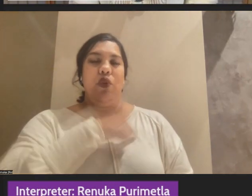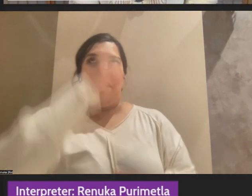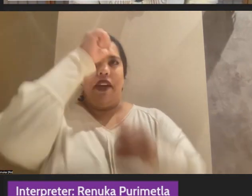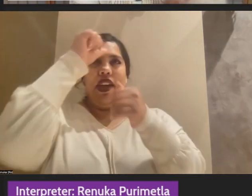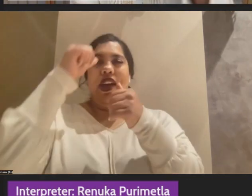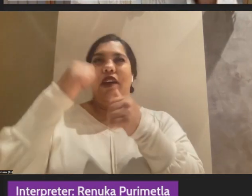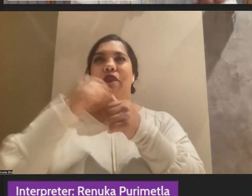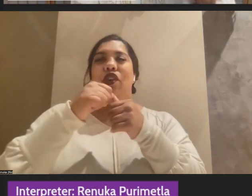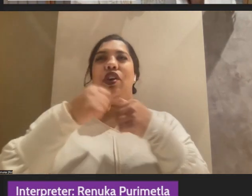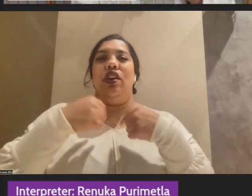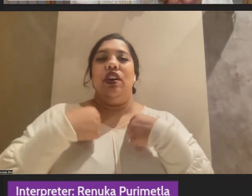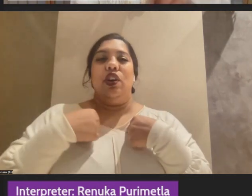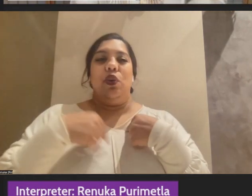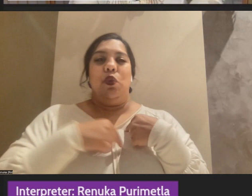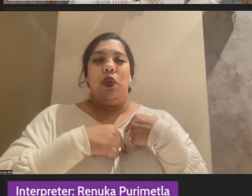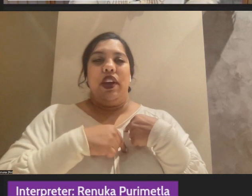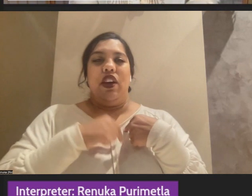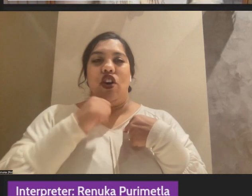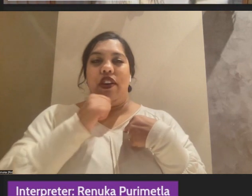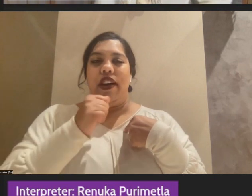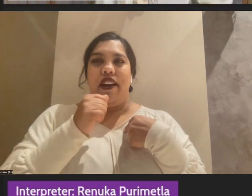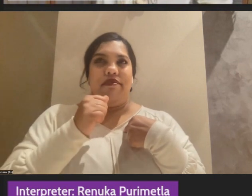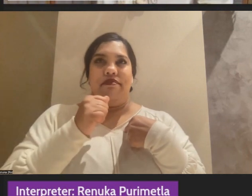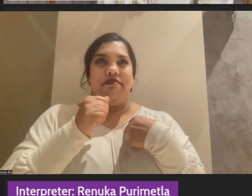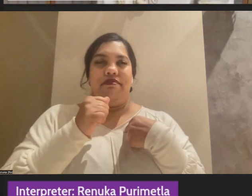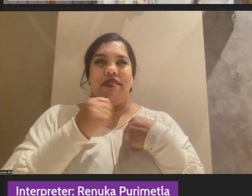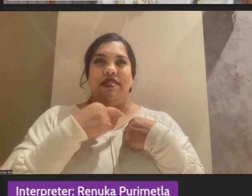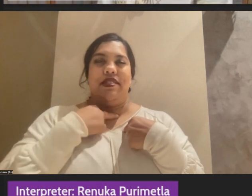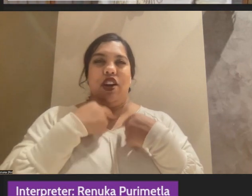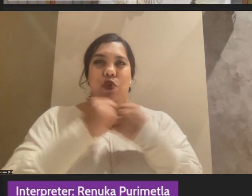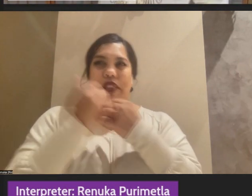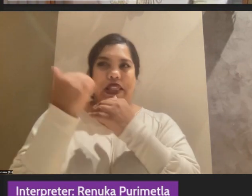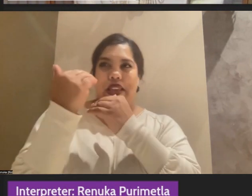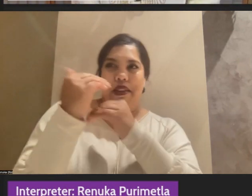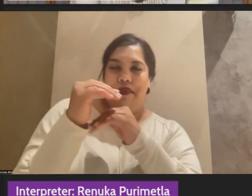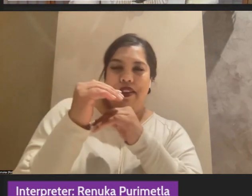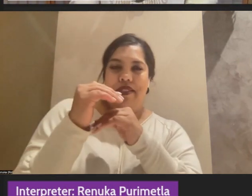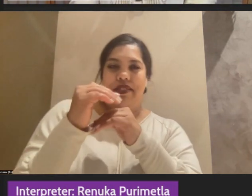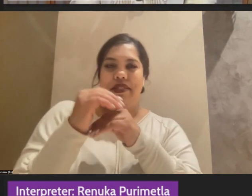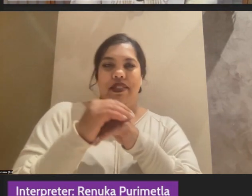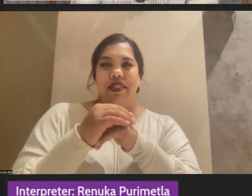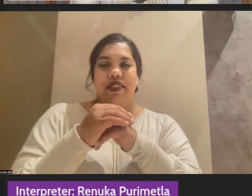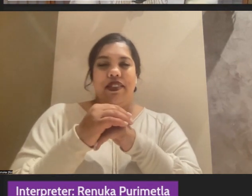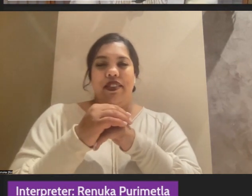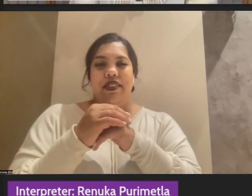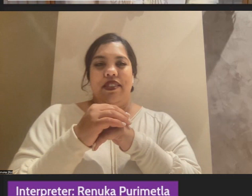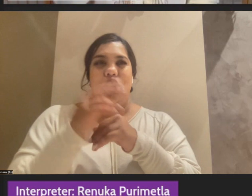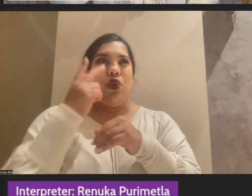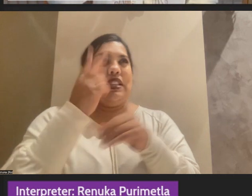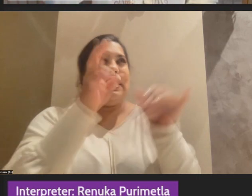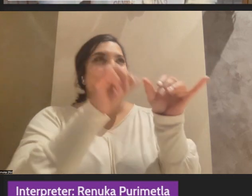by precedent, the limits of the actual, the limits of what were, the status quo. That doesn't bind us, it doesn't limit